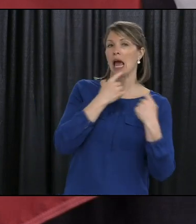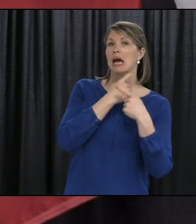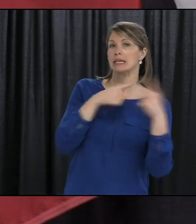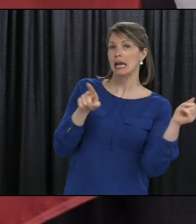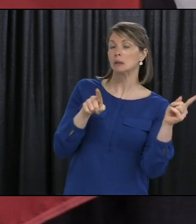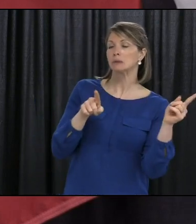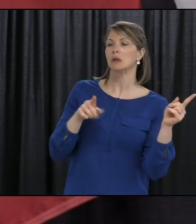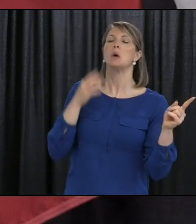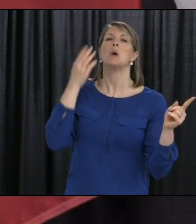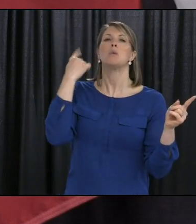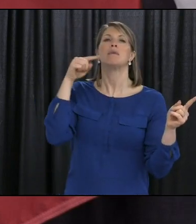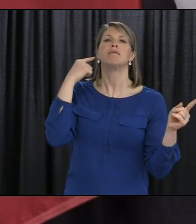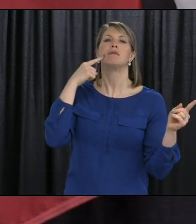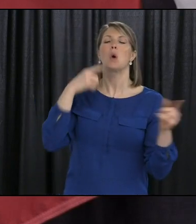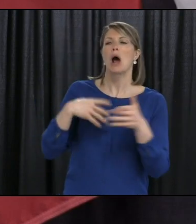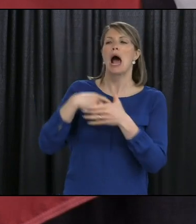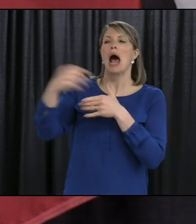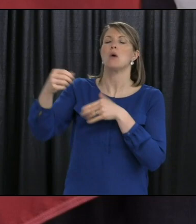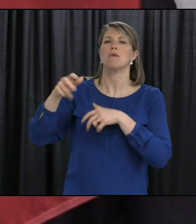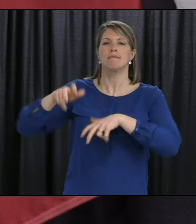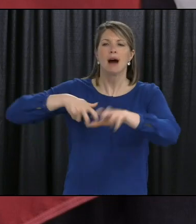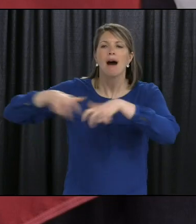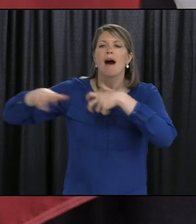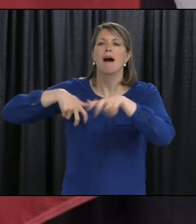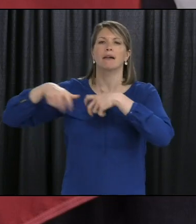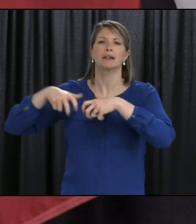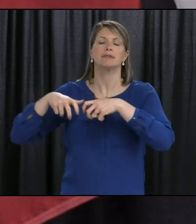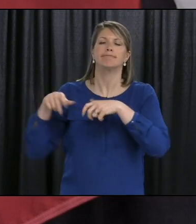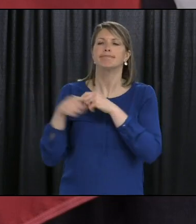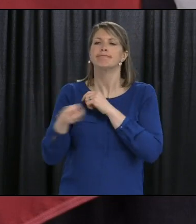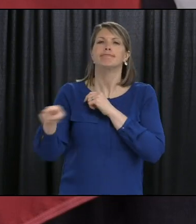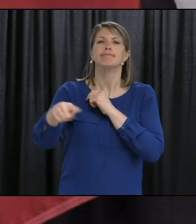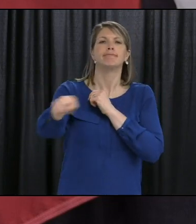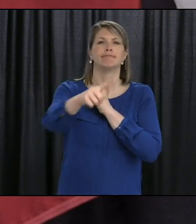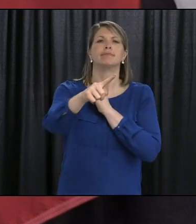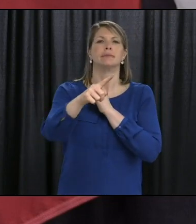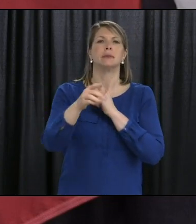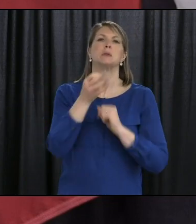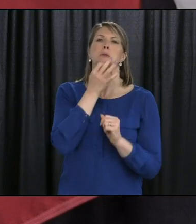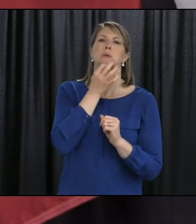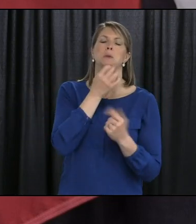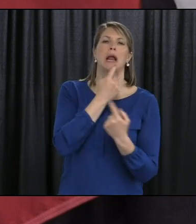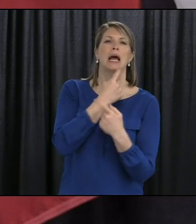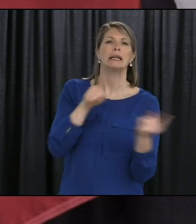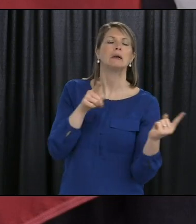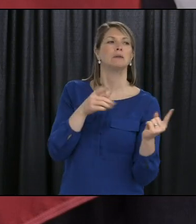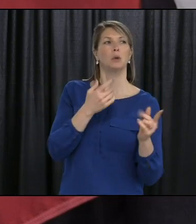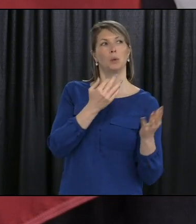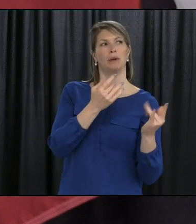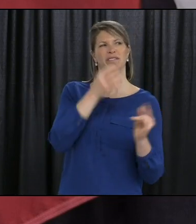can use trails and so on. So, but we'll get that list out to you as soon as we get it.